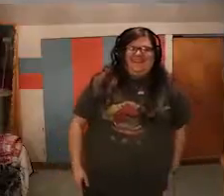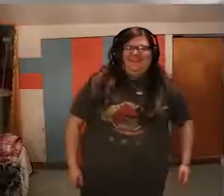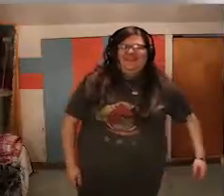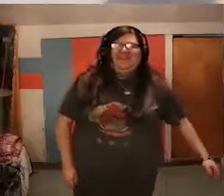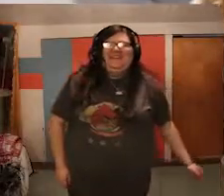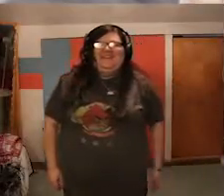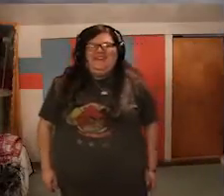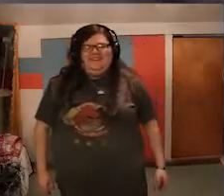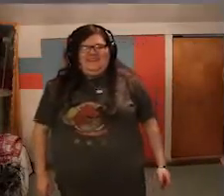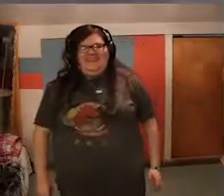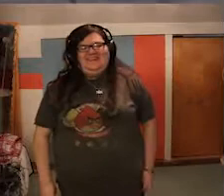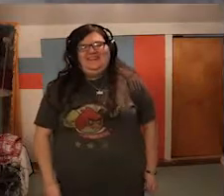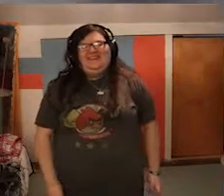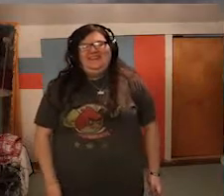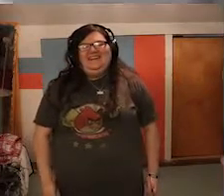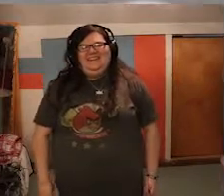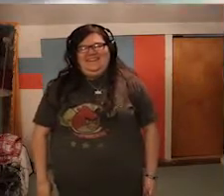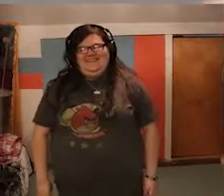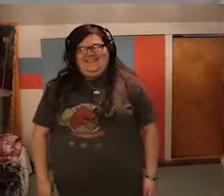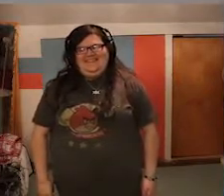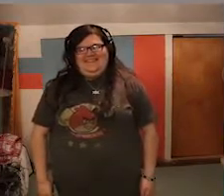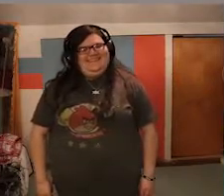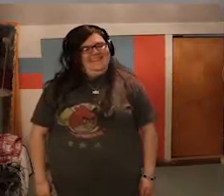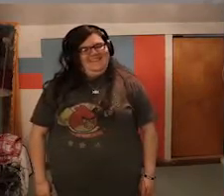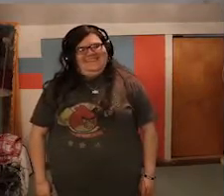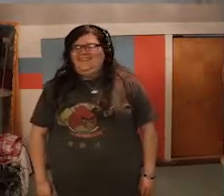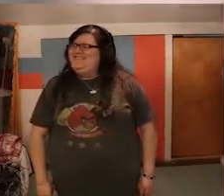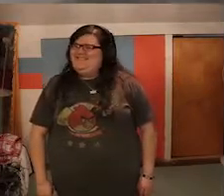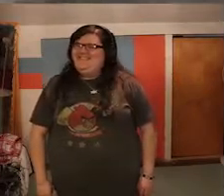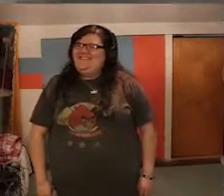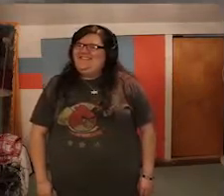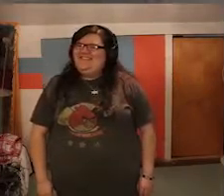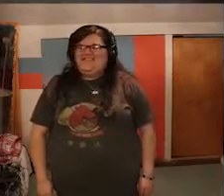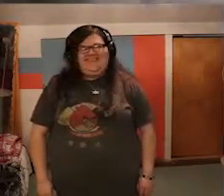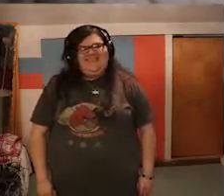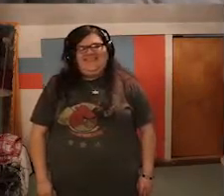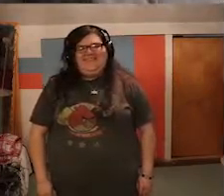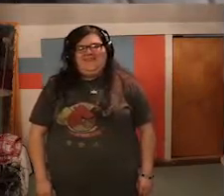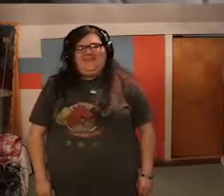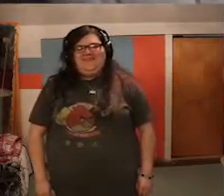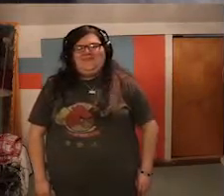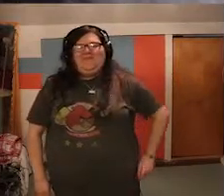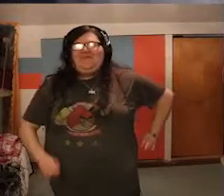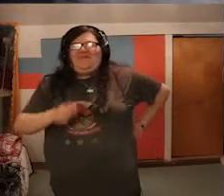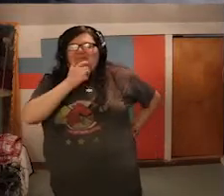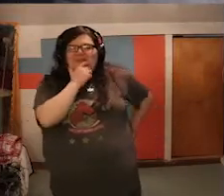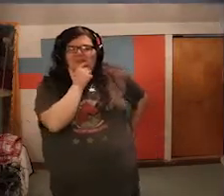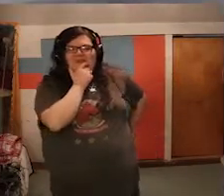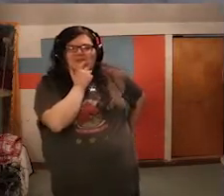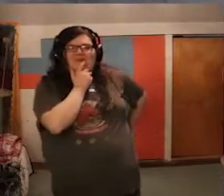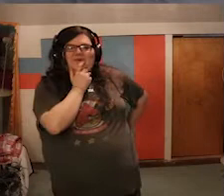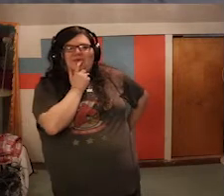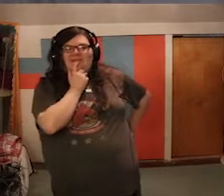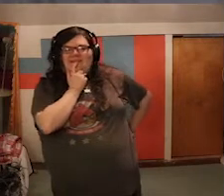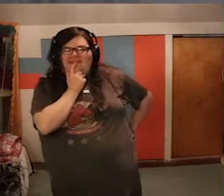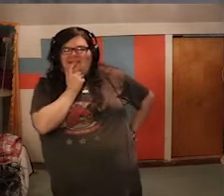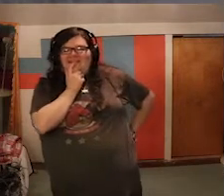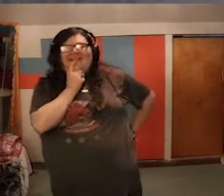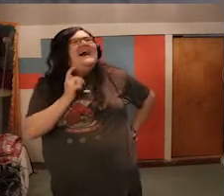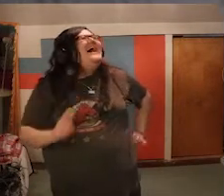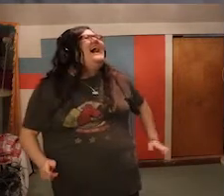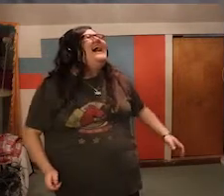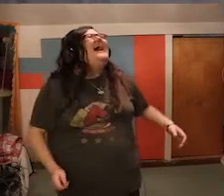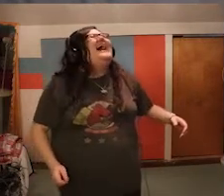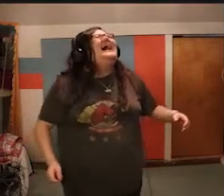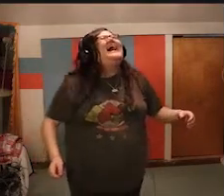Yeah! alright, well, that's it for today. Thanks for being my boss. If there's anyone else you want me to be an assistant to, then go fuck yourselves. Thanks